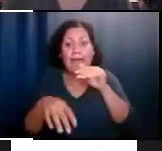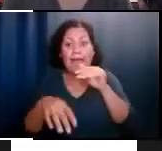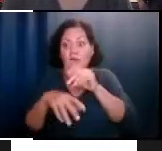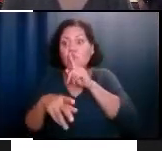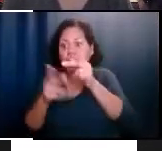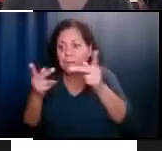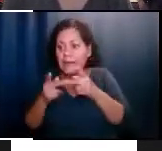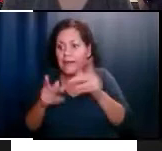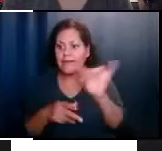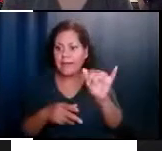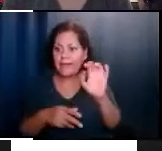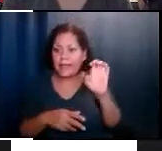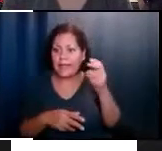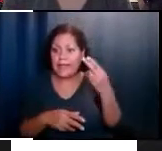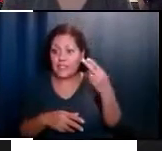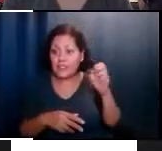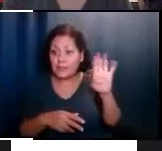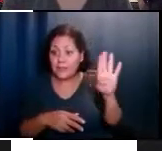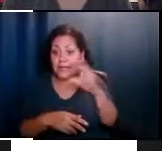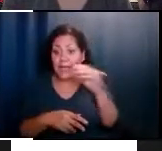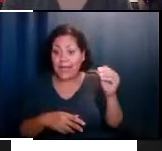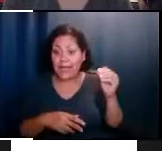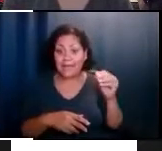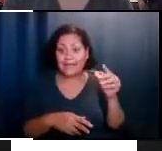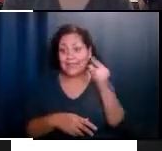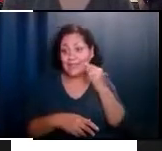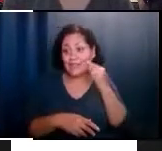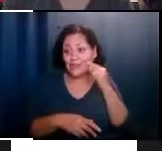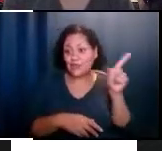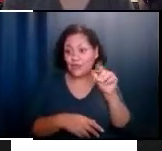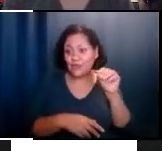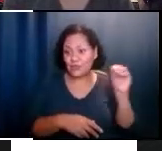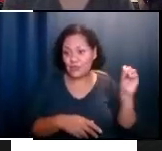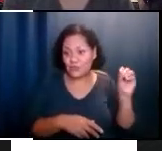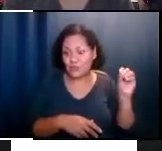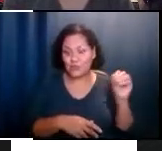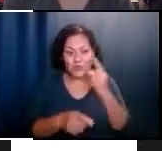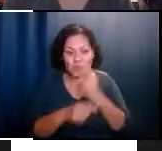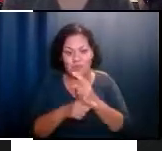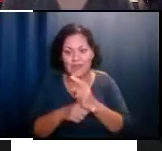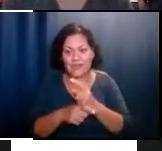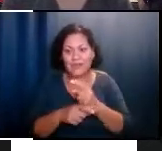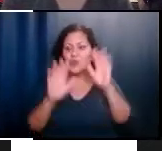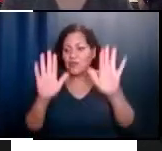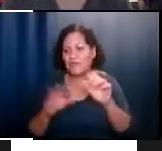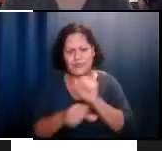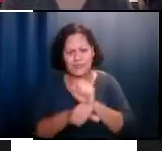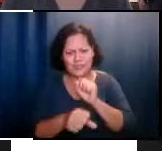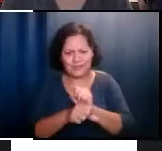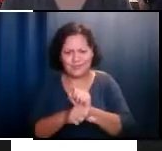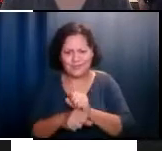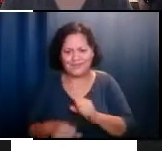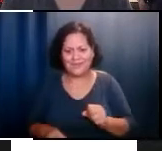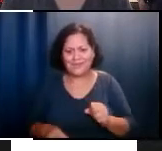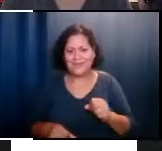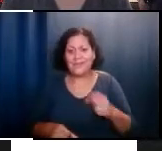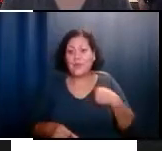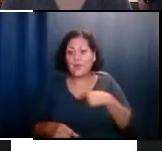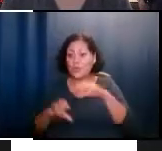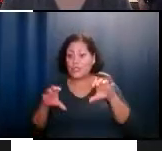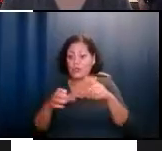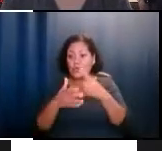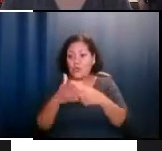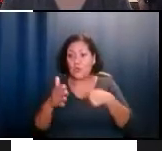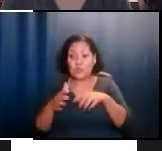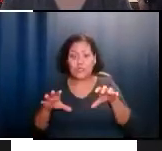like HEB and the San Antonio Zoo, right? It's a wonderful jobs. So we do what we do